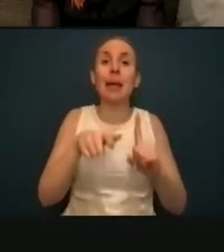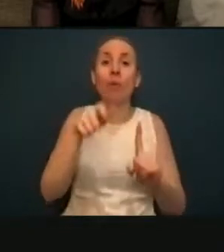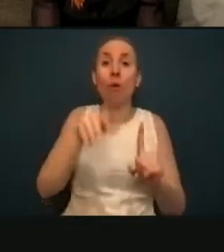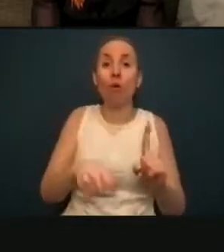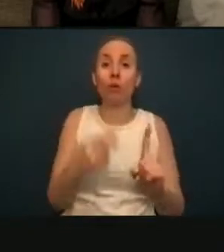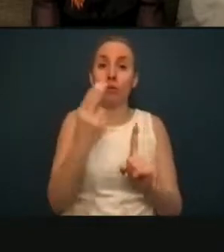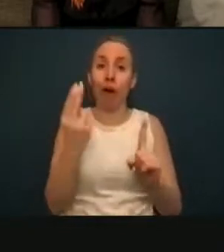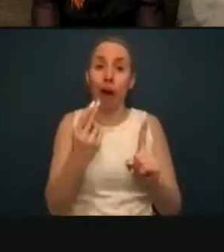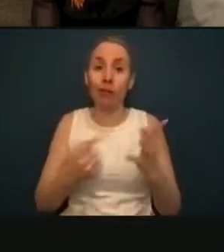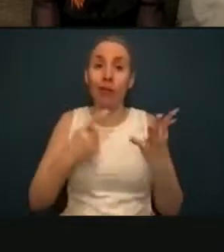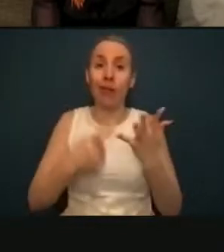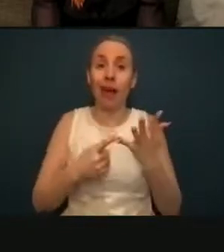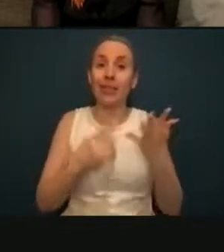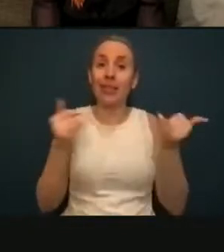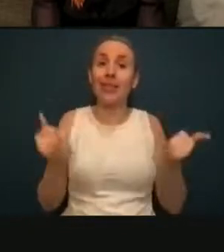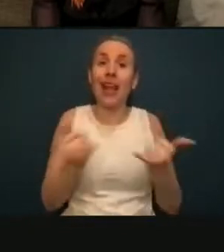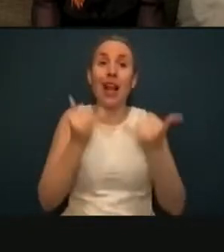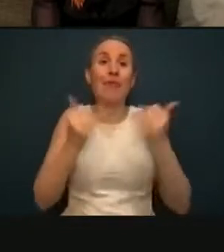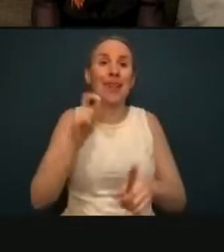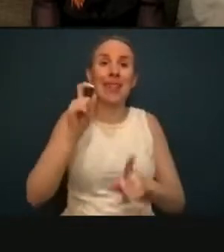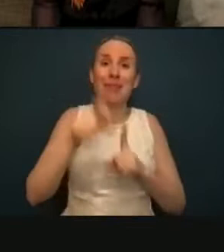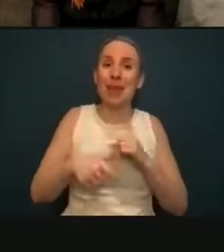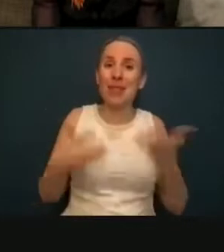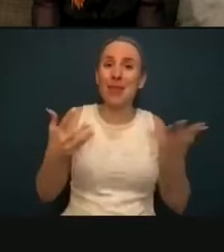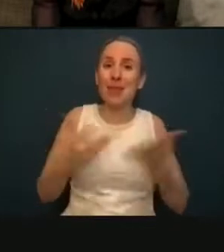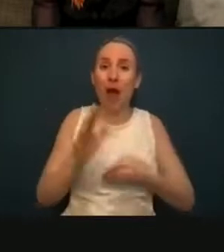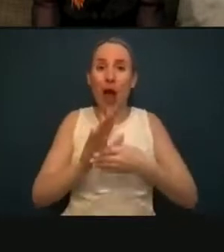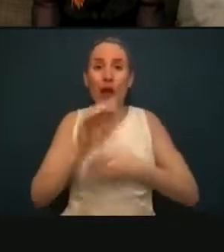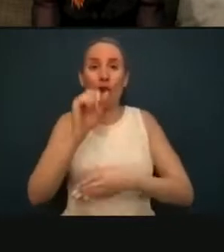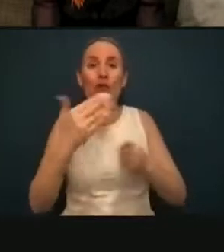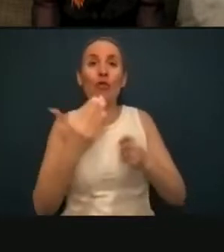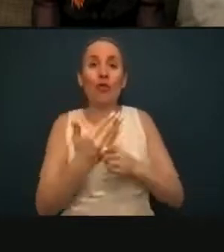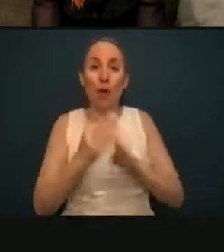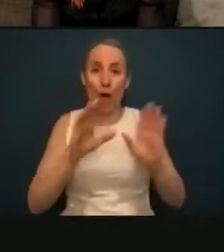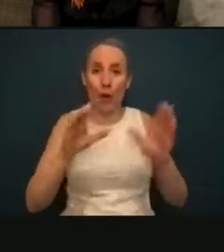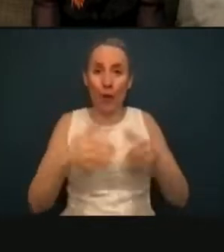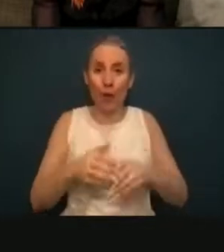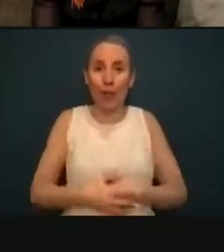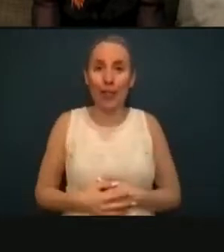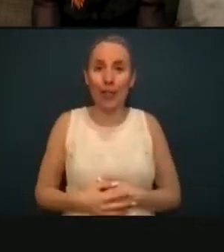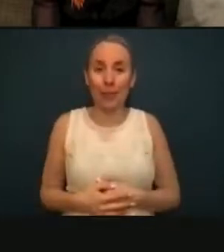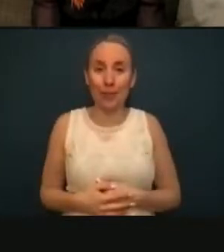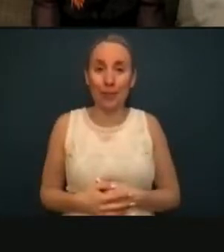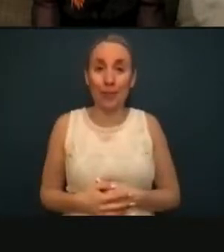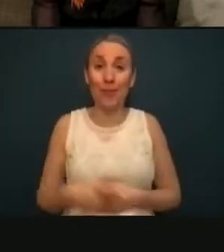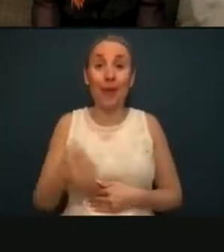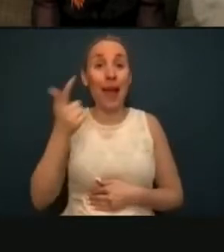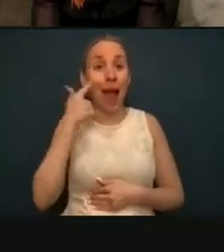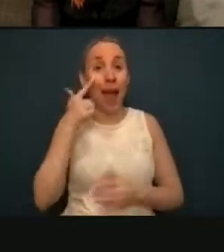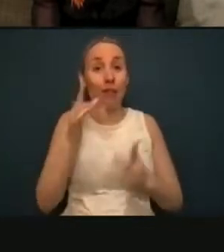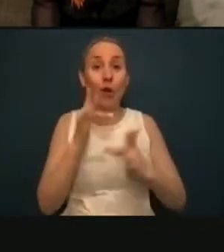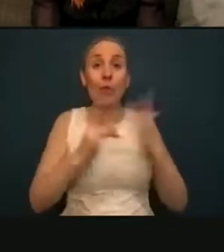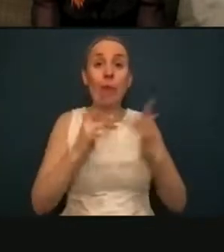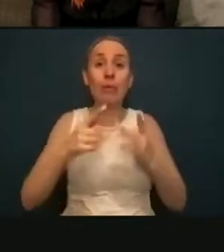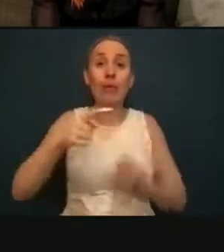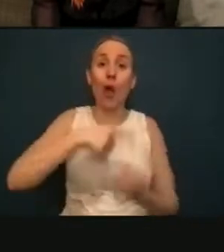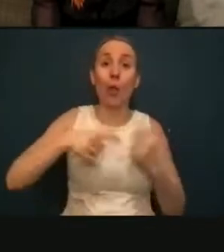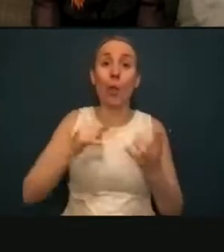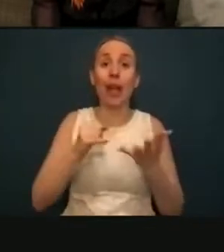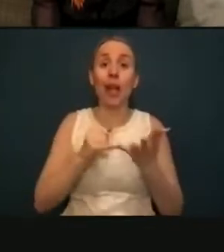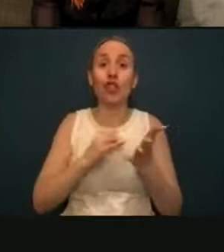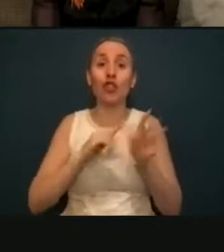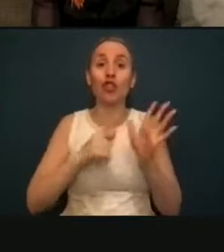also celebrating disability in the cultural workforce. The principles can be found on the We Shall Not Be Removed website in all accessible